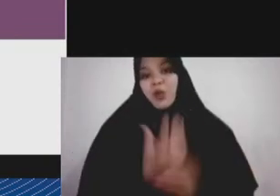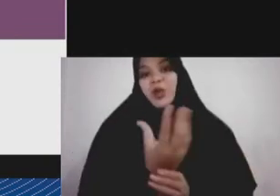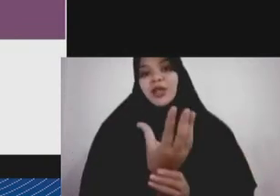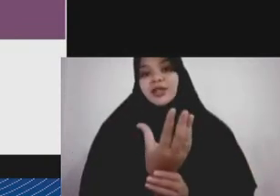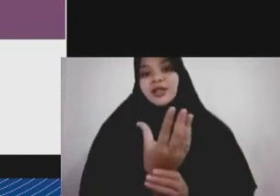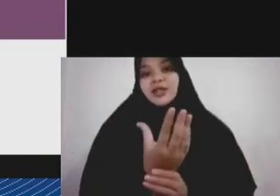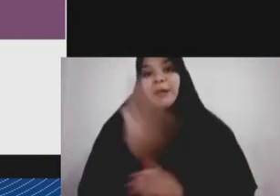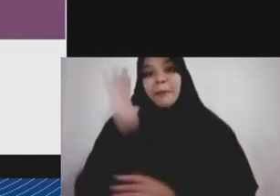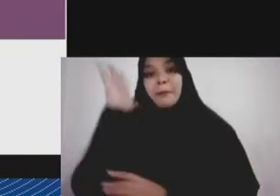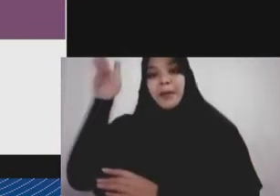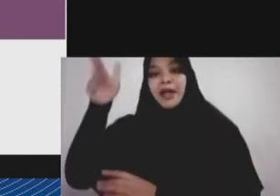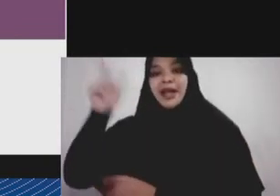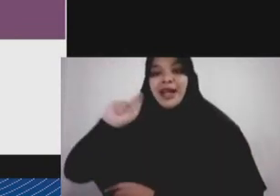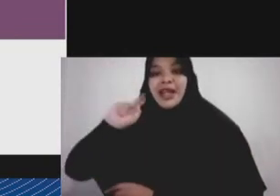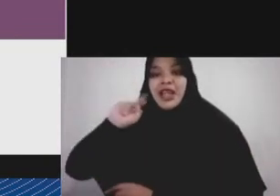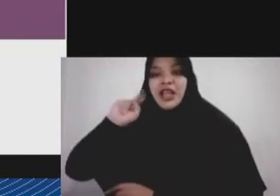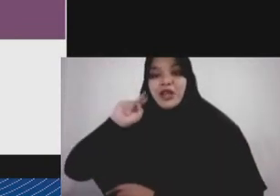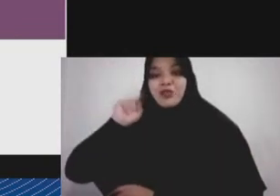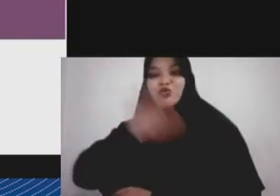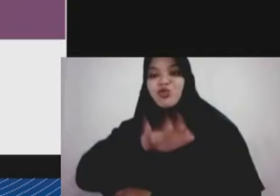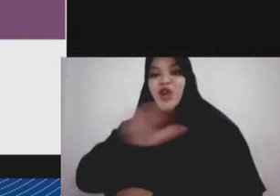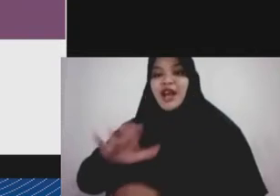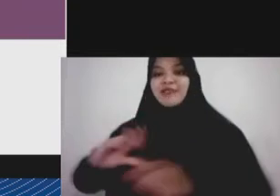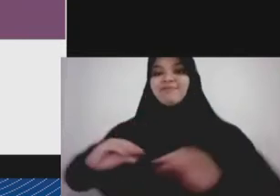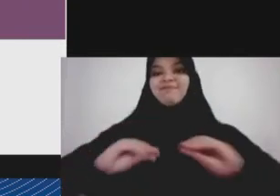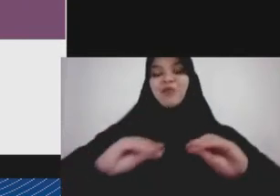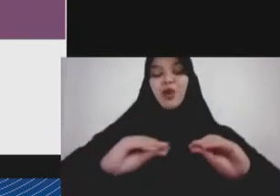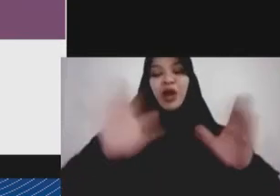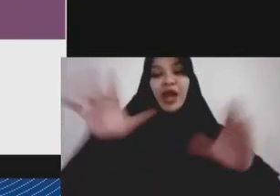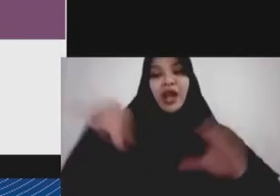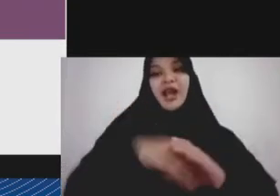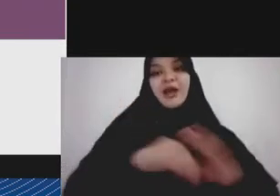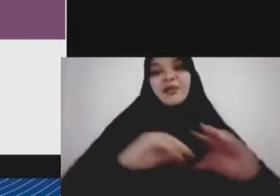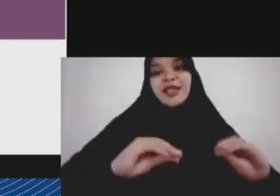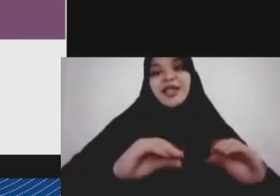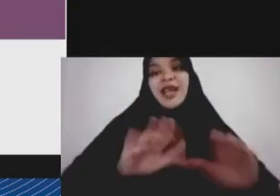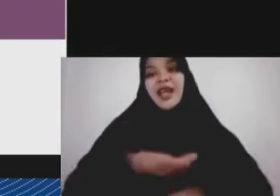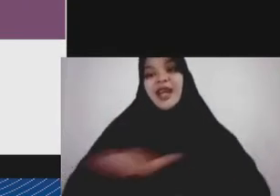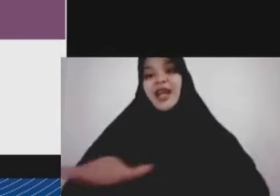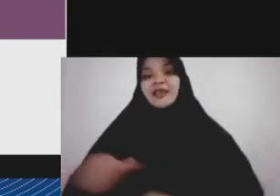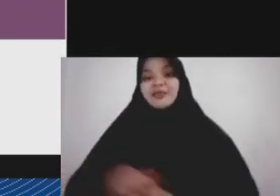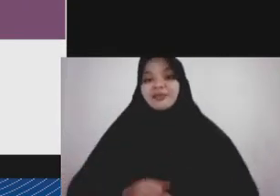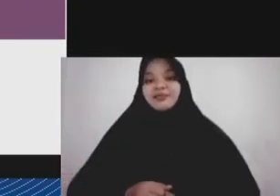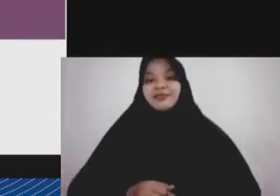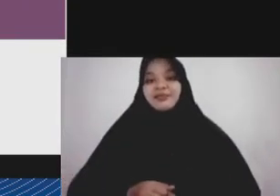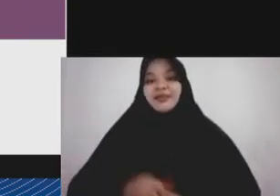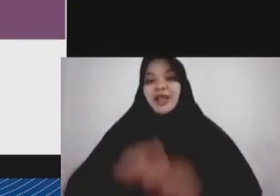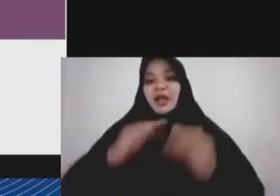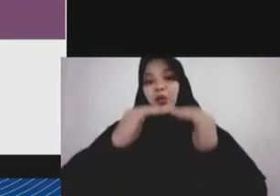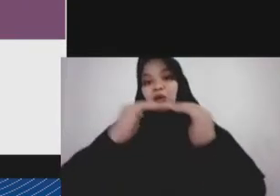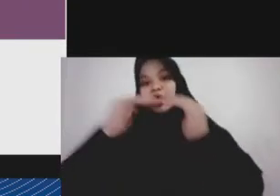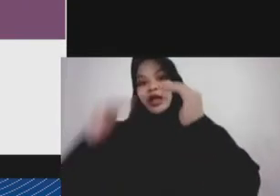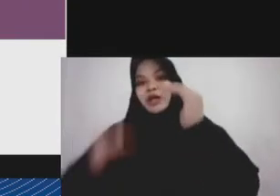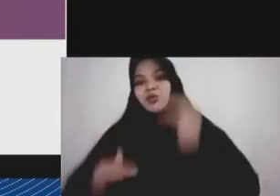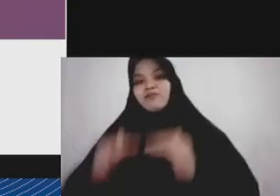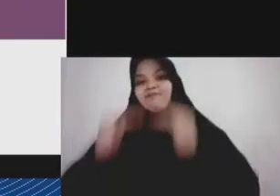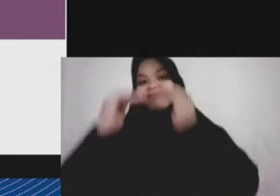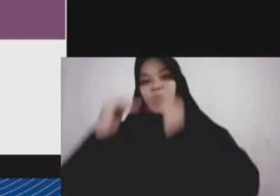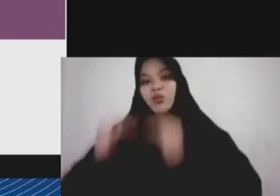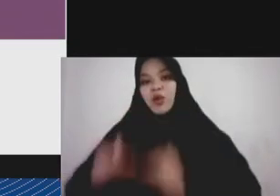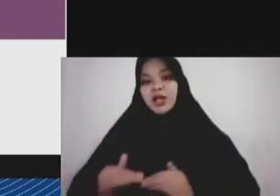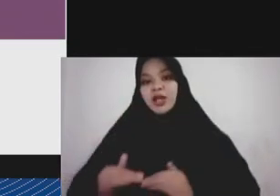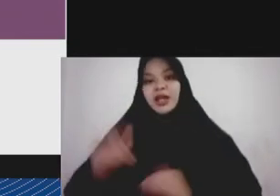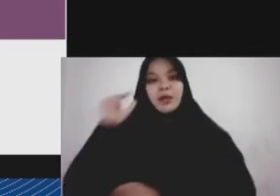the role of mothers in children's education. The third one, reducing violence against women and children.